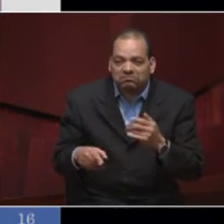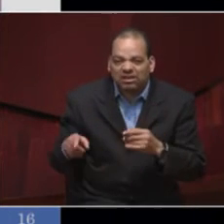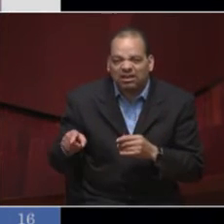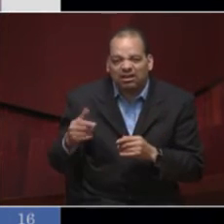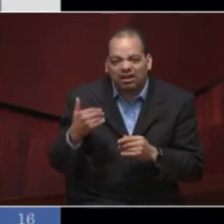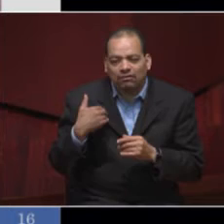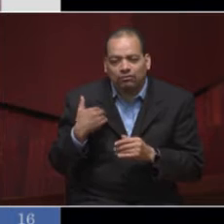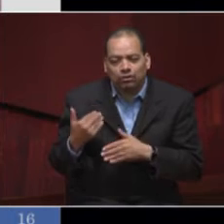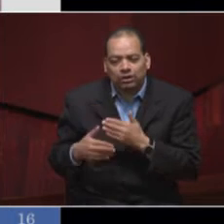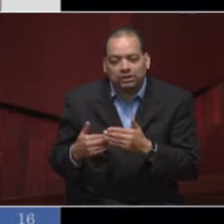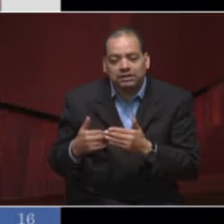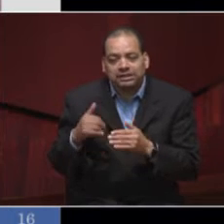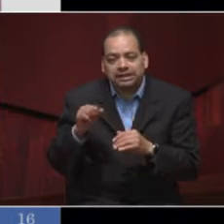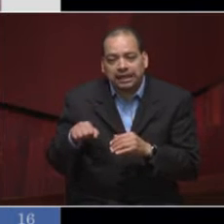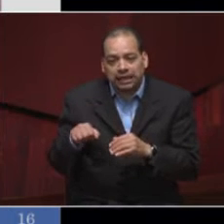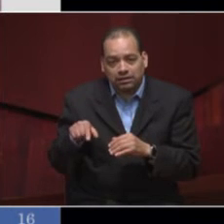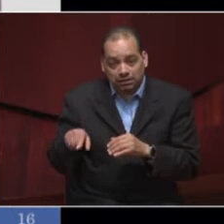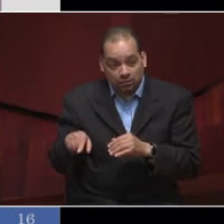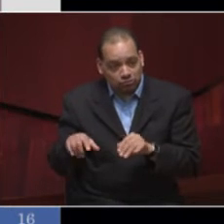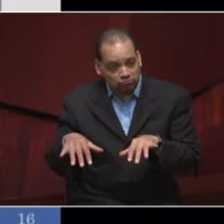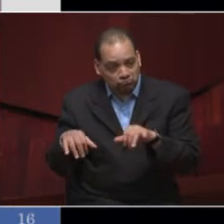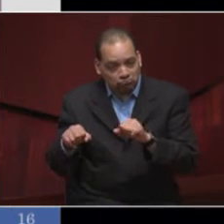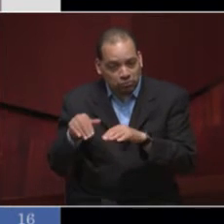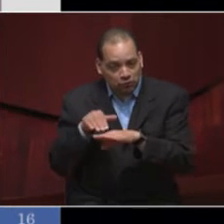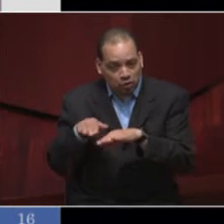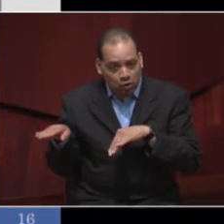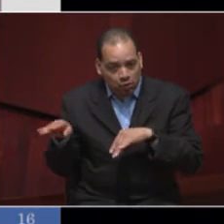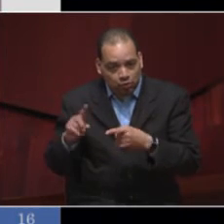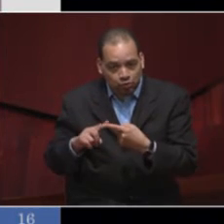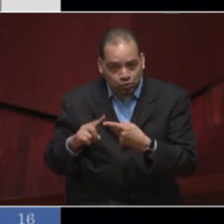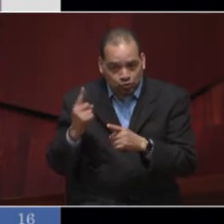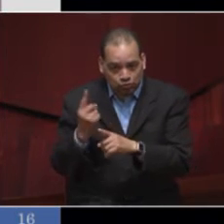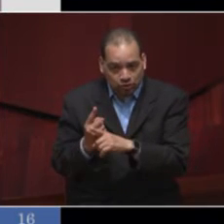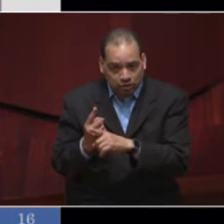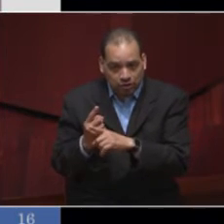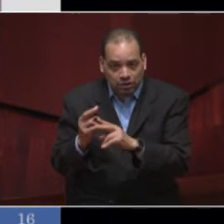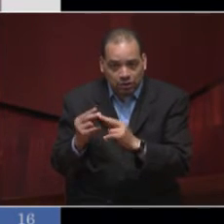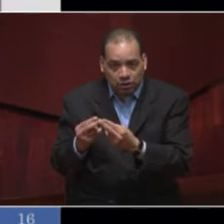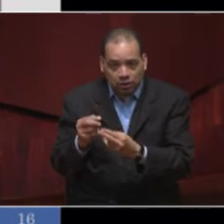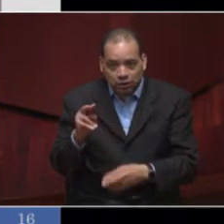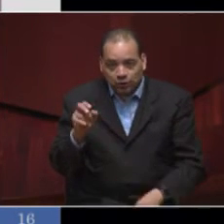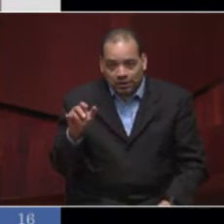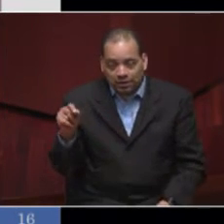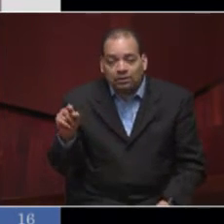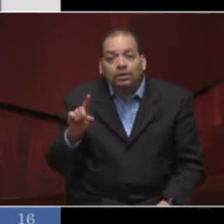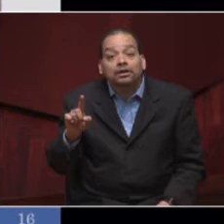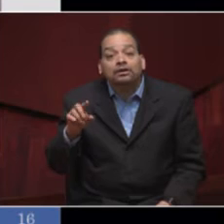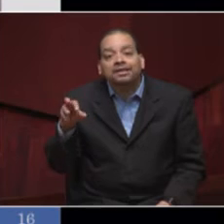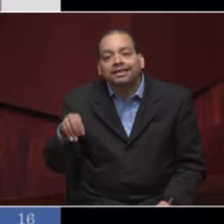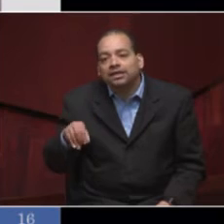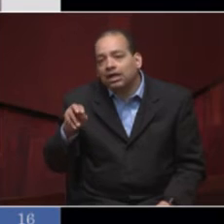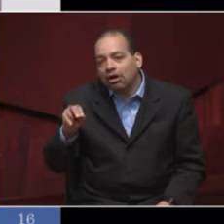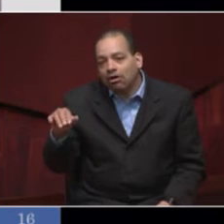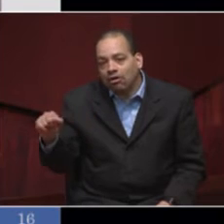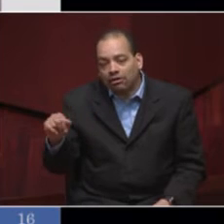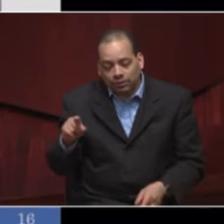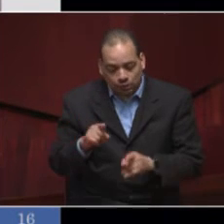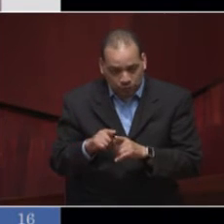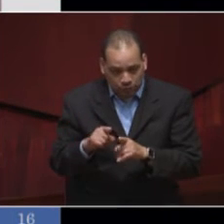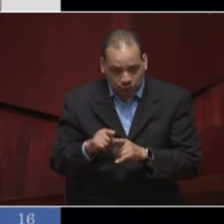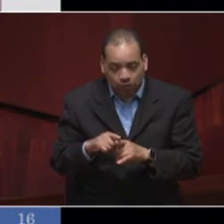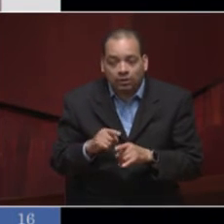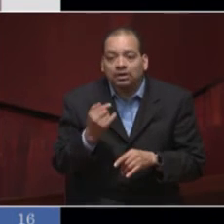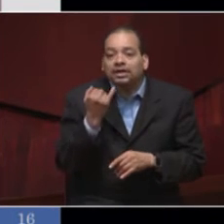forward your question to the right unit in NARA so that it does get answered. And they can also address user